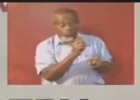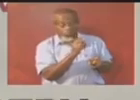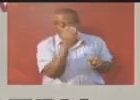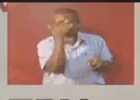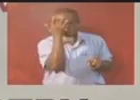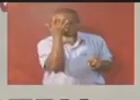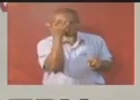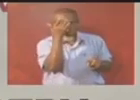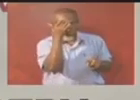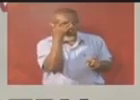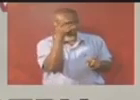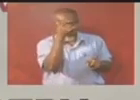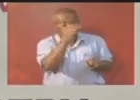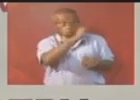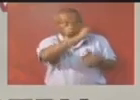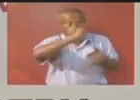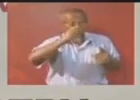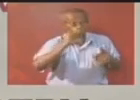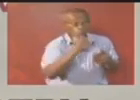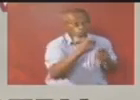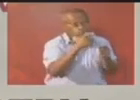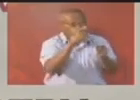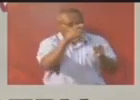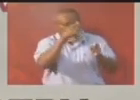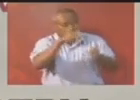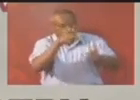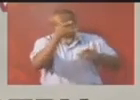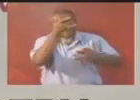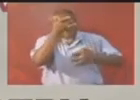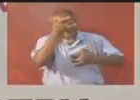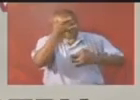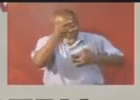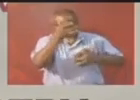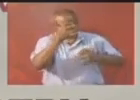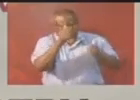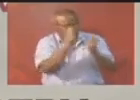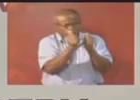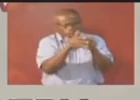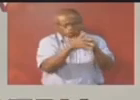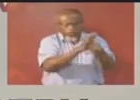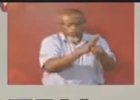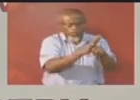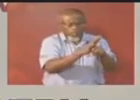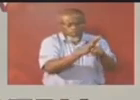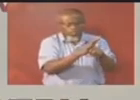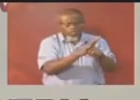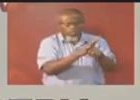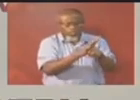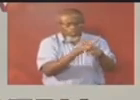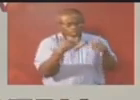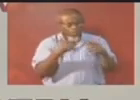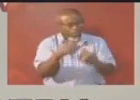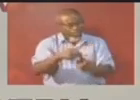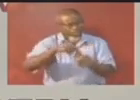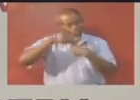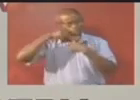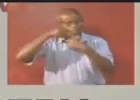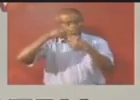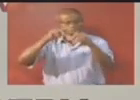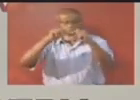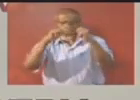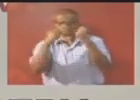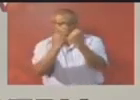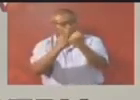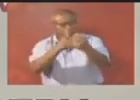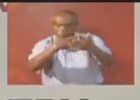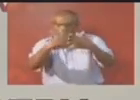with COVID-19 who are receiving medical treatment are managed and followed up by a specialist team, regardless of the